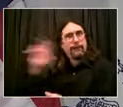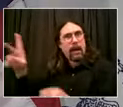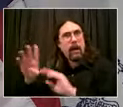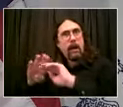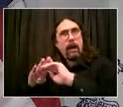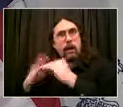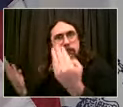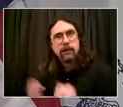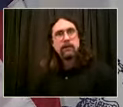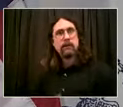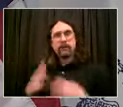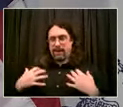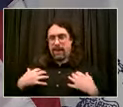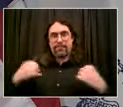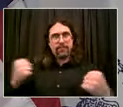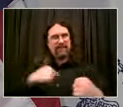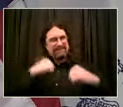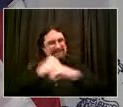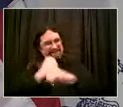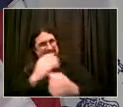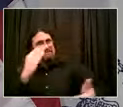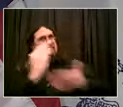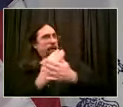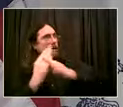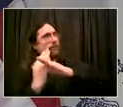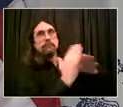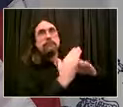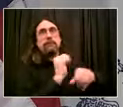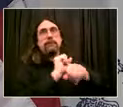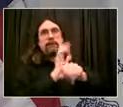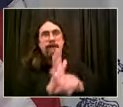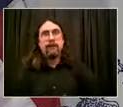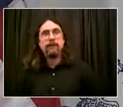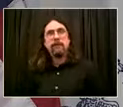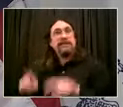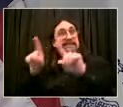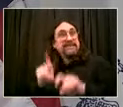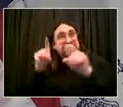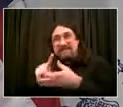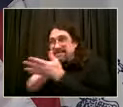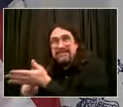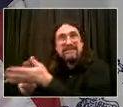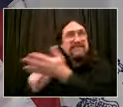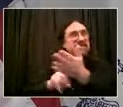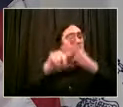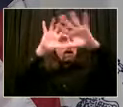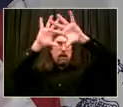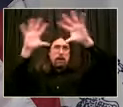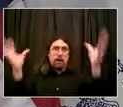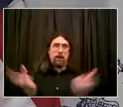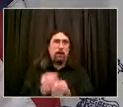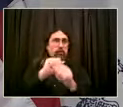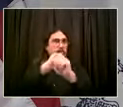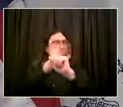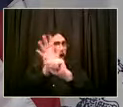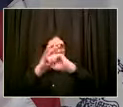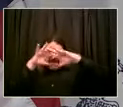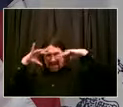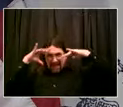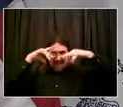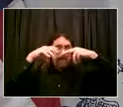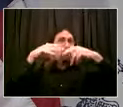And now, to bring all these strands together, decided that a czar could really make this thing go into the next gear. But the work